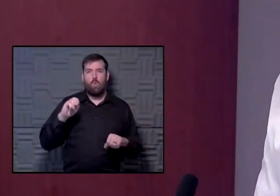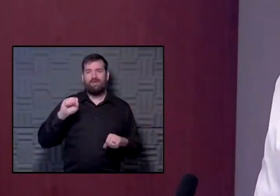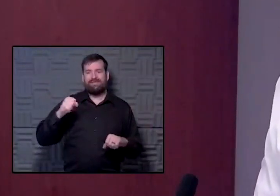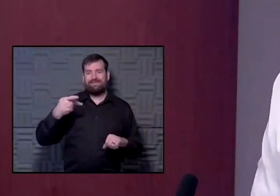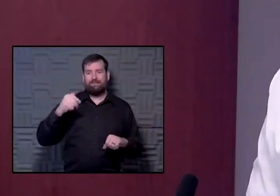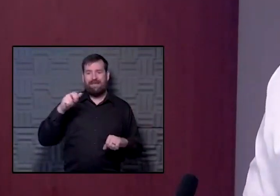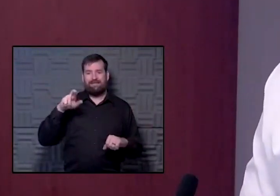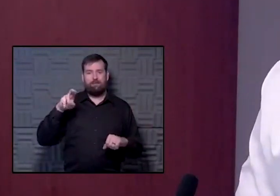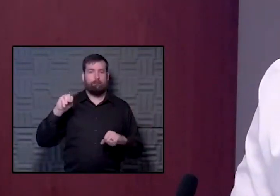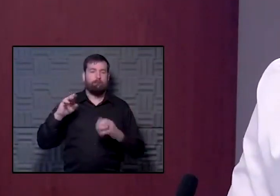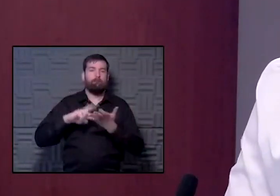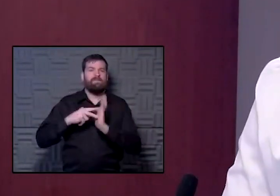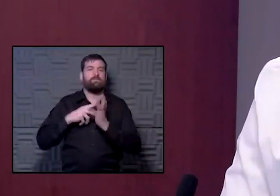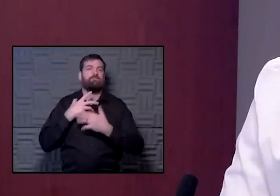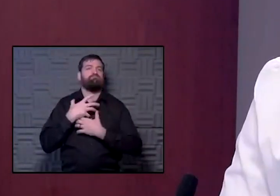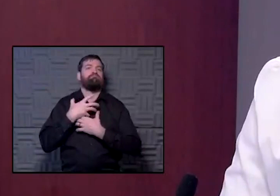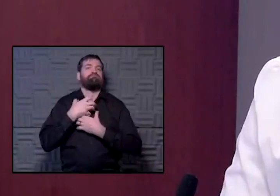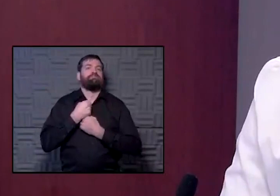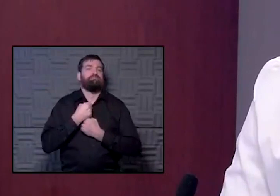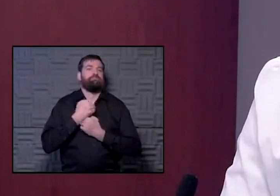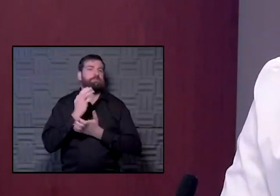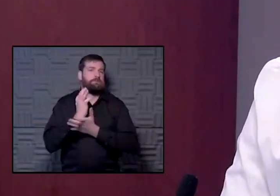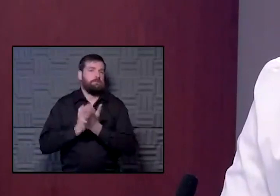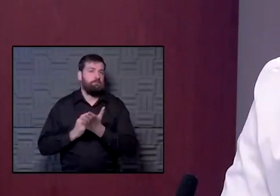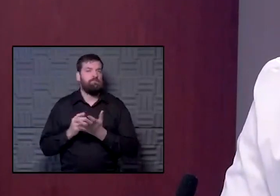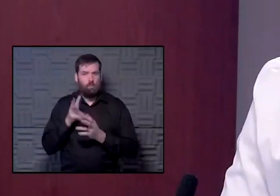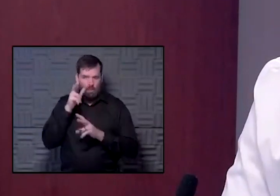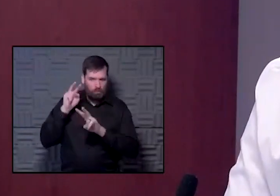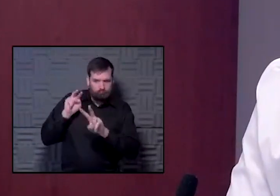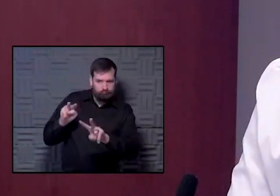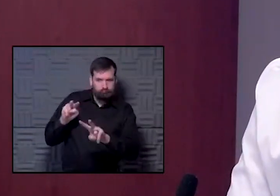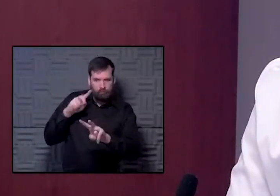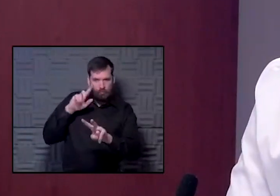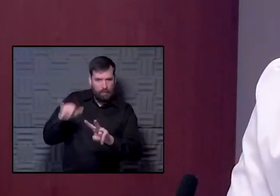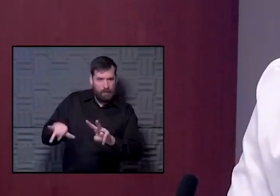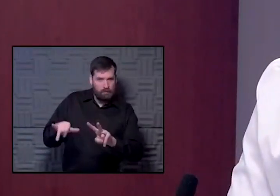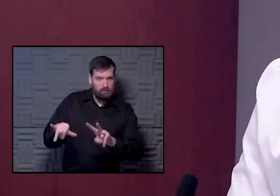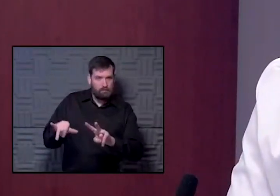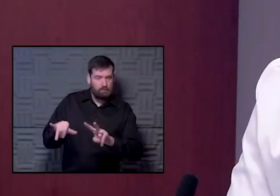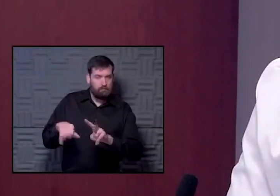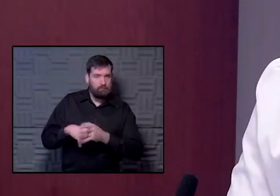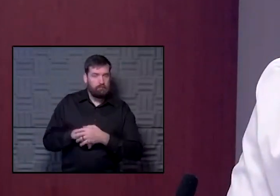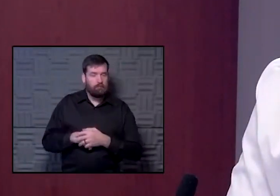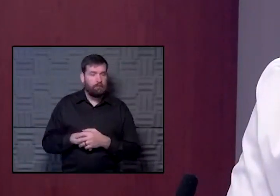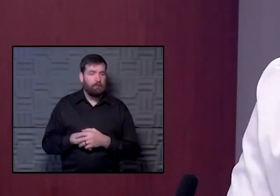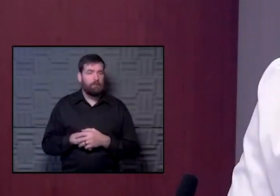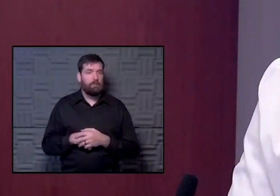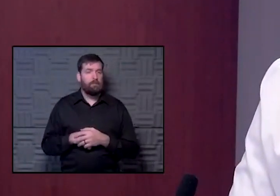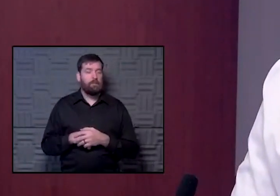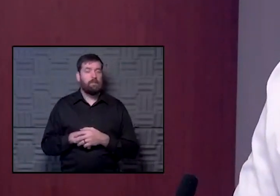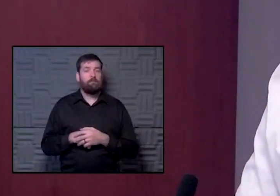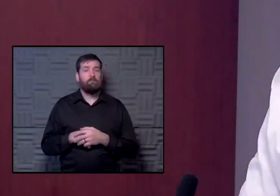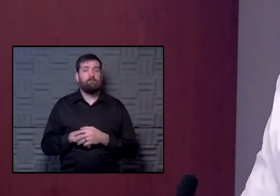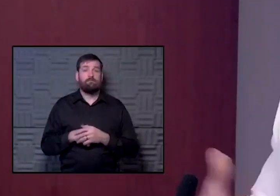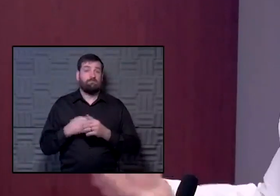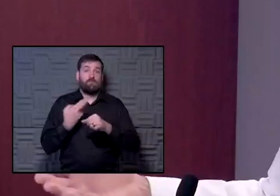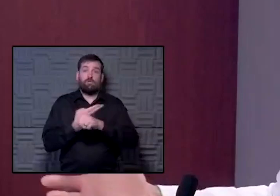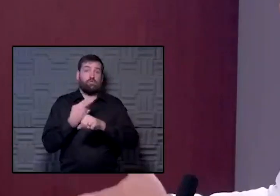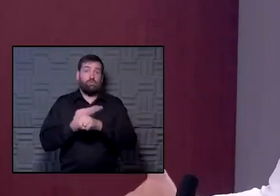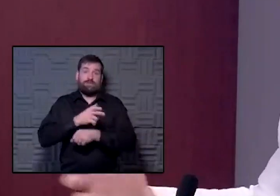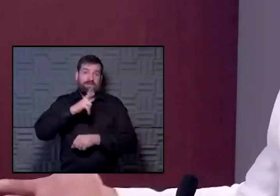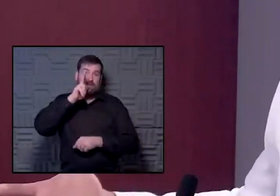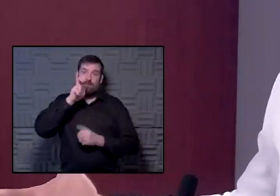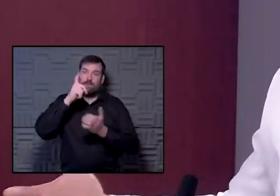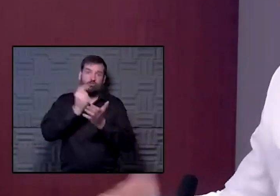airway. Yeah, tightening of the airway. And so we're going to watch for that. And certainly we use the nebulized